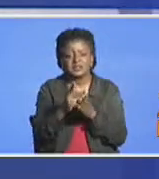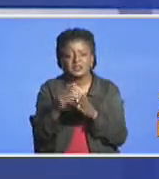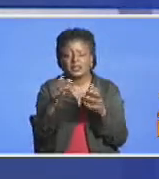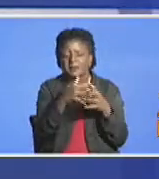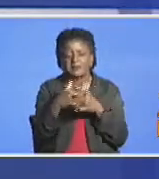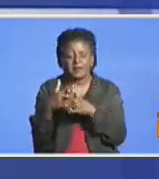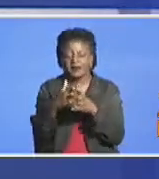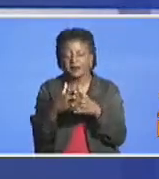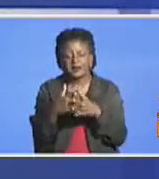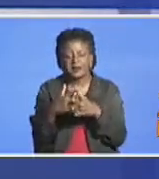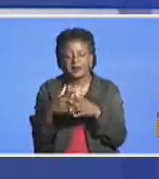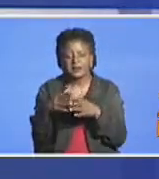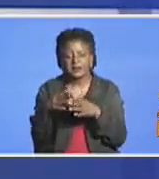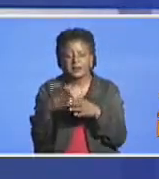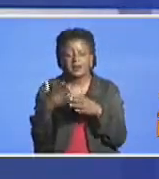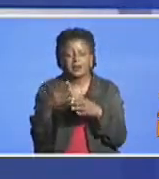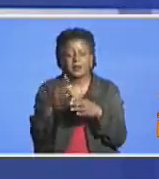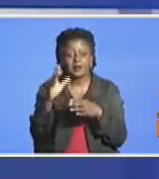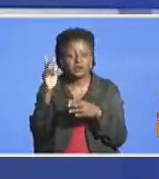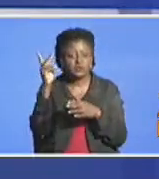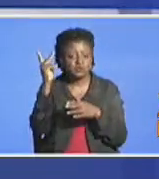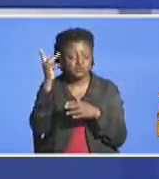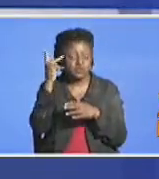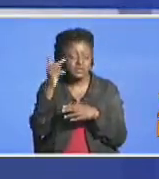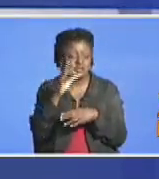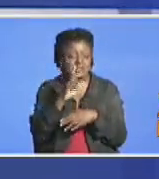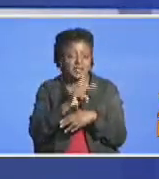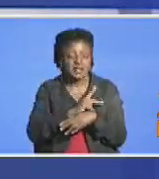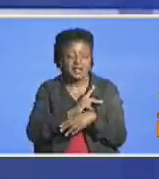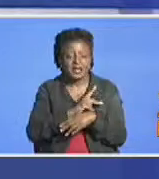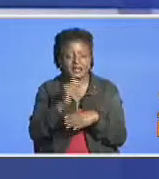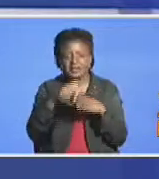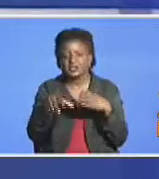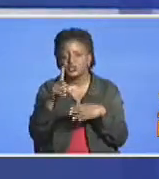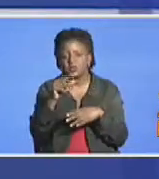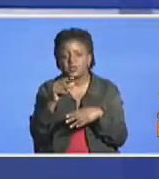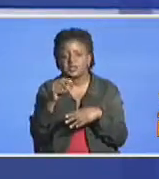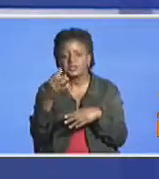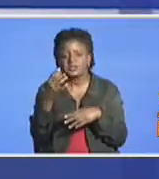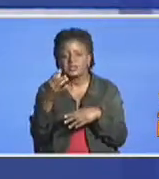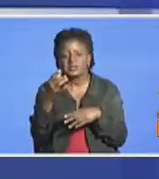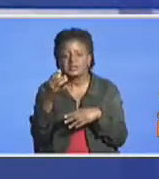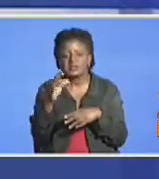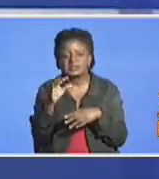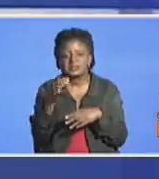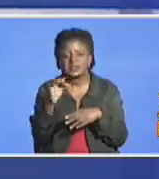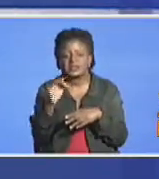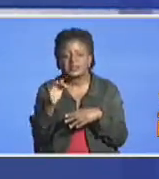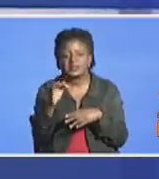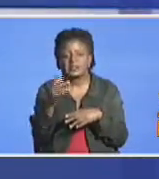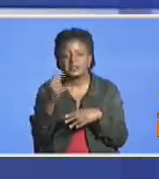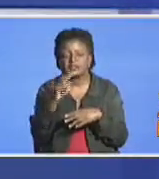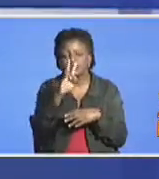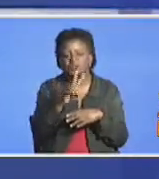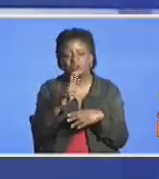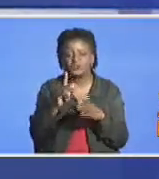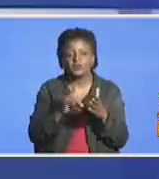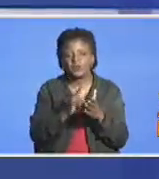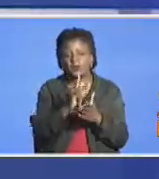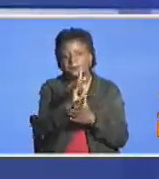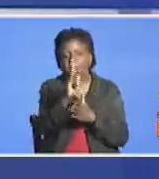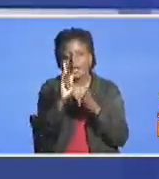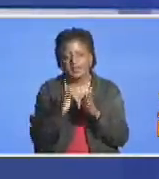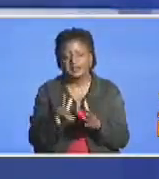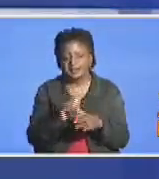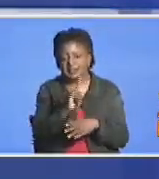4th, 2019. The National Transportation Safety Board concluding that the 2 pilots' decision to take off over waters in